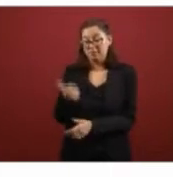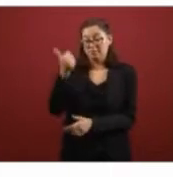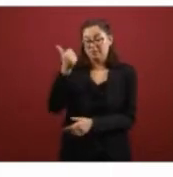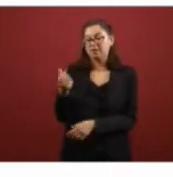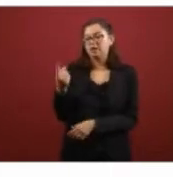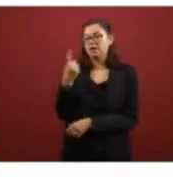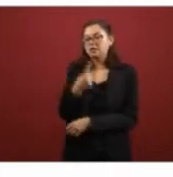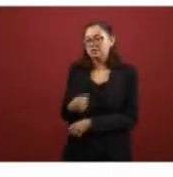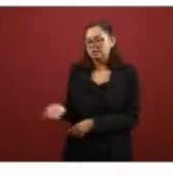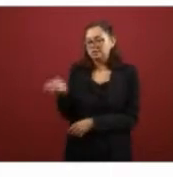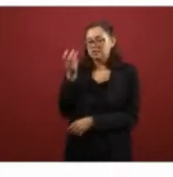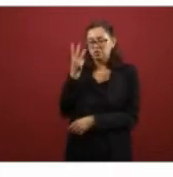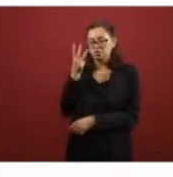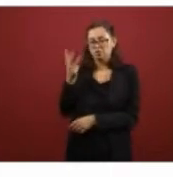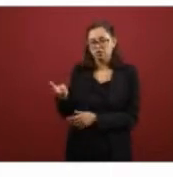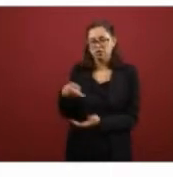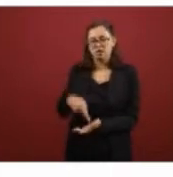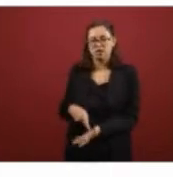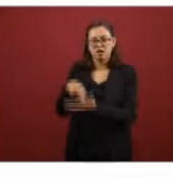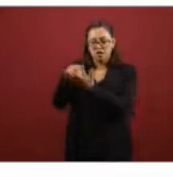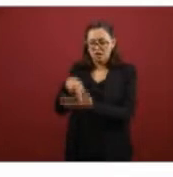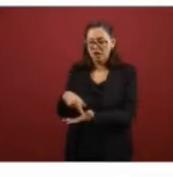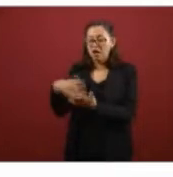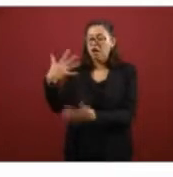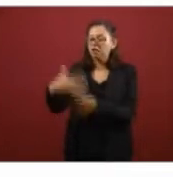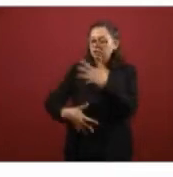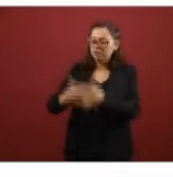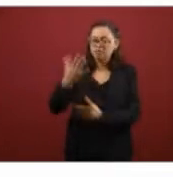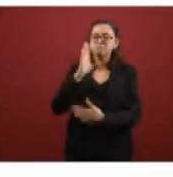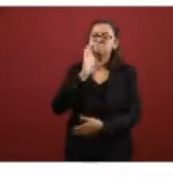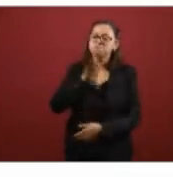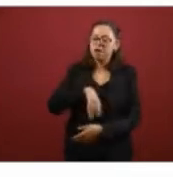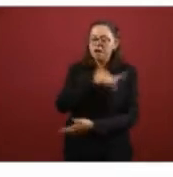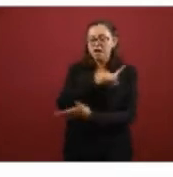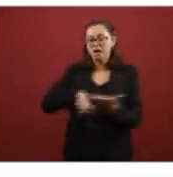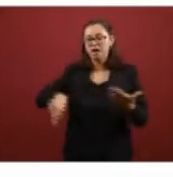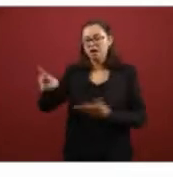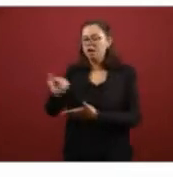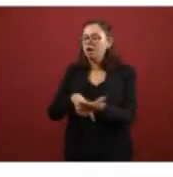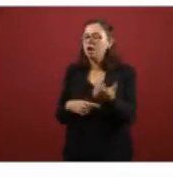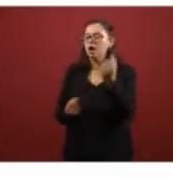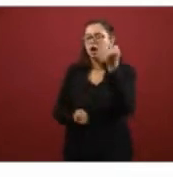they're going to start some kind of a program to control